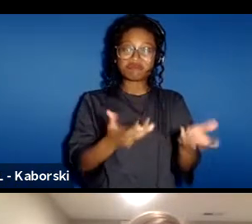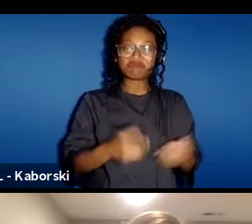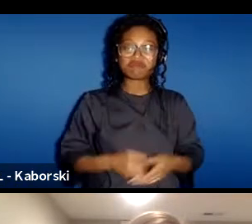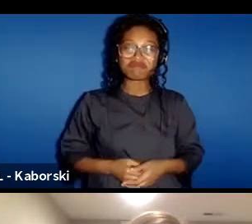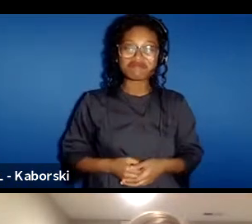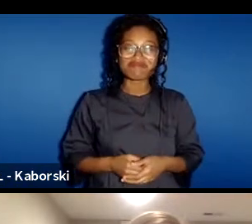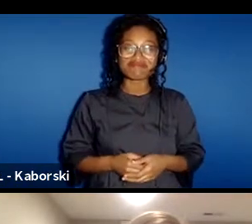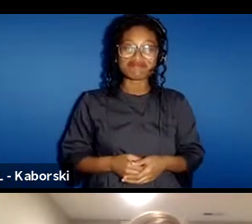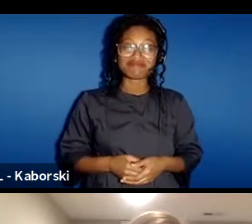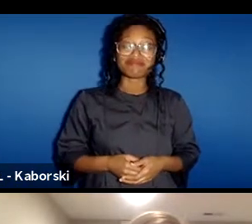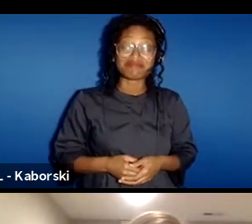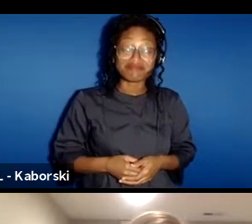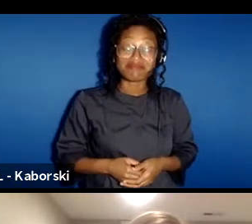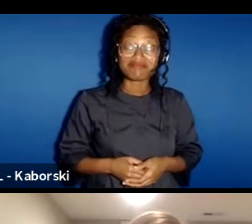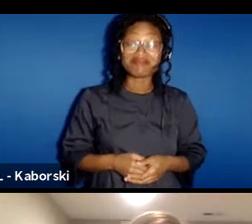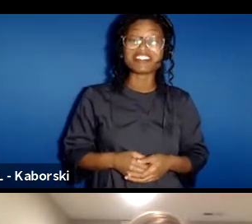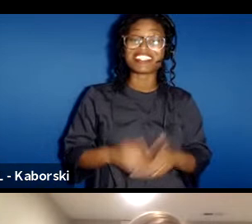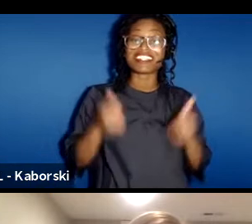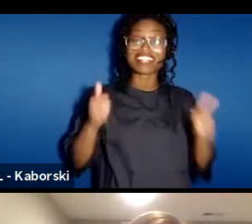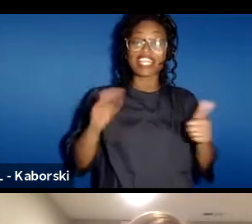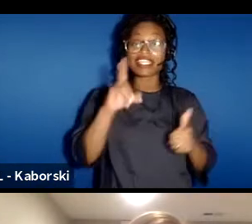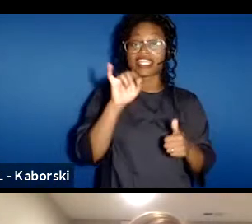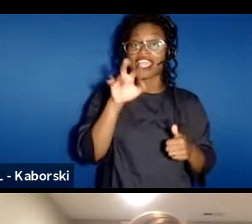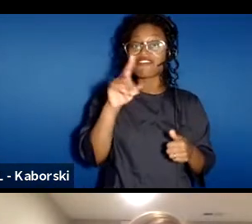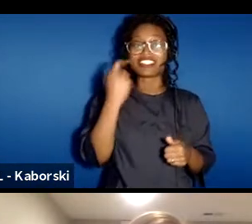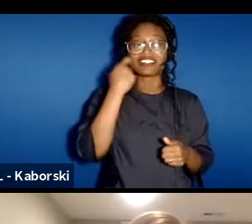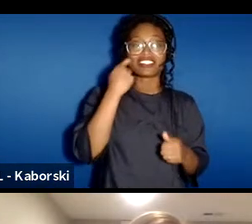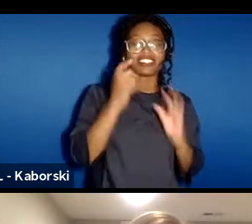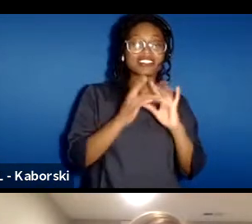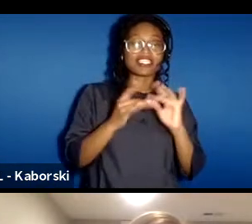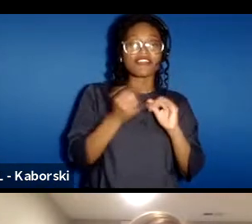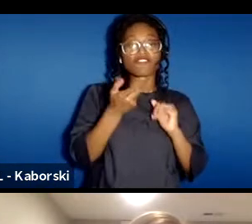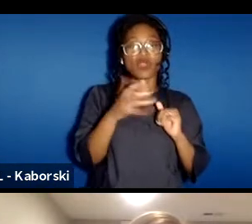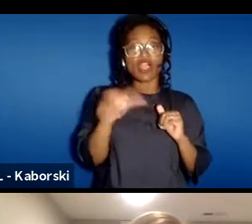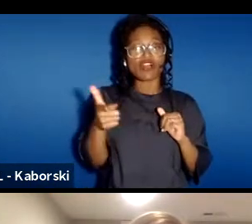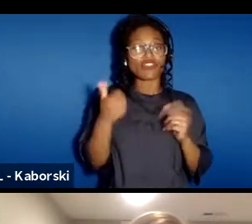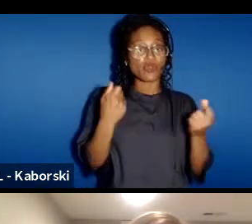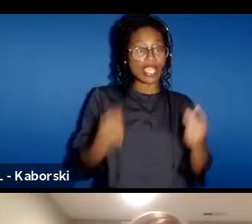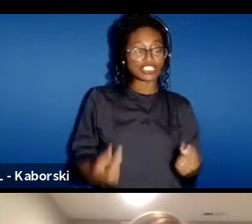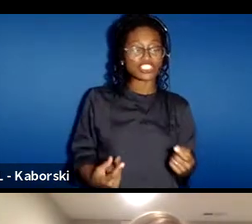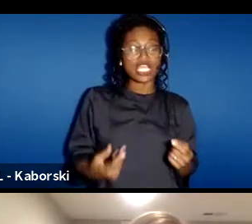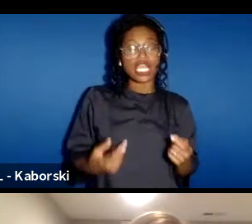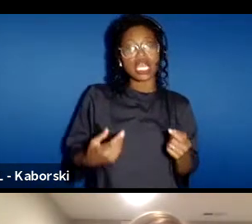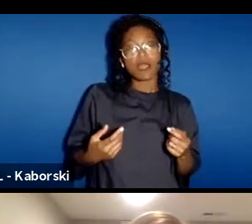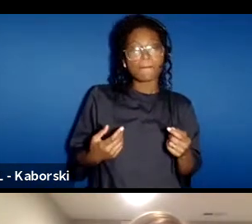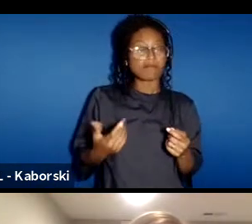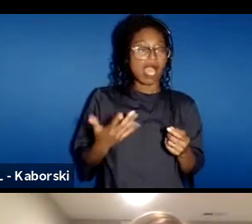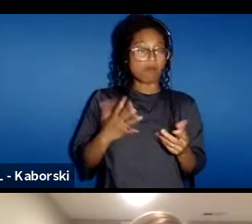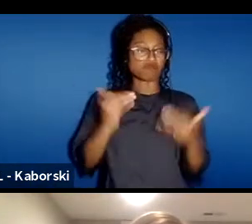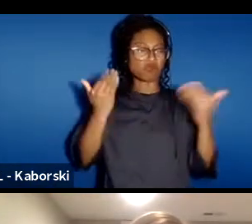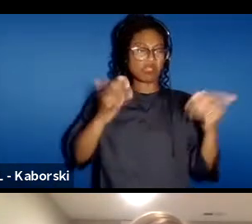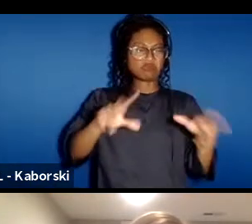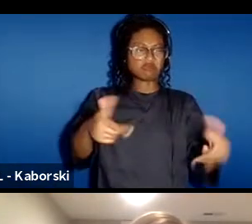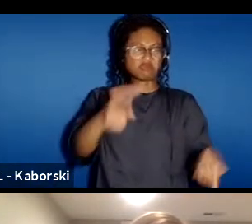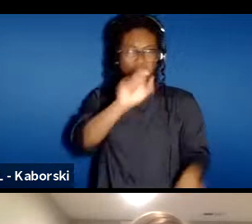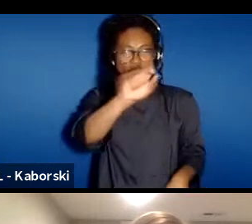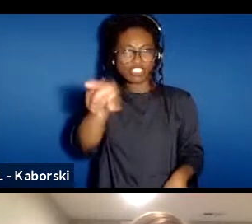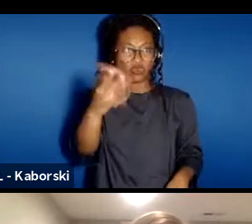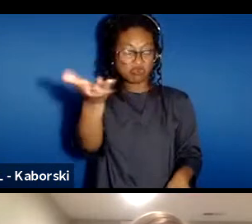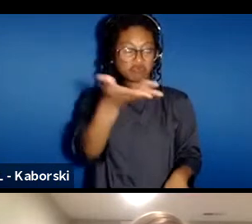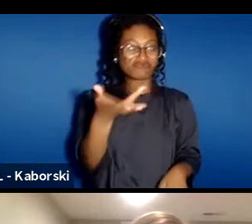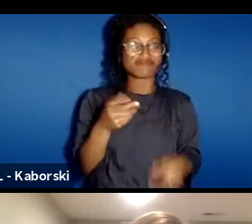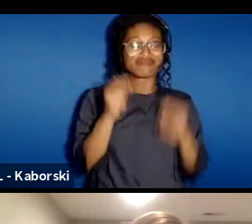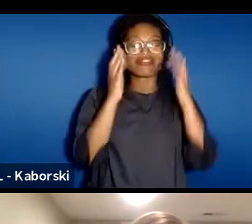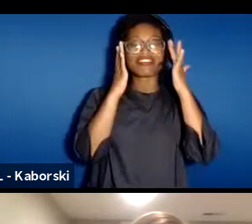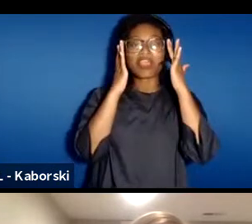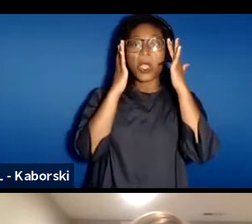Right on. And David alluded to a couple of other questions that I'll just jump to. And one